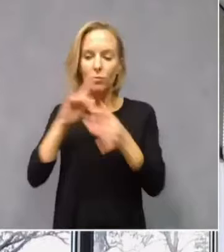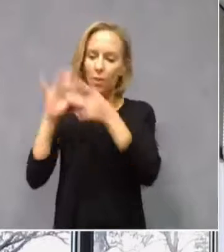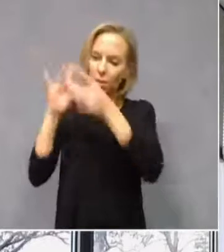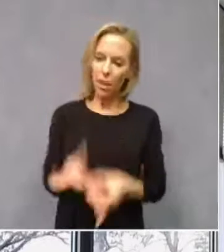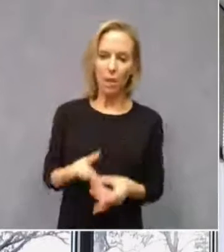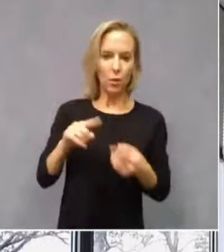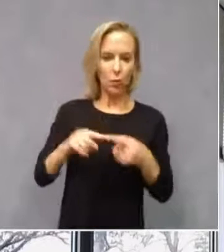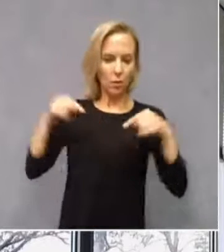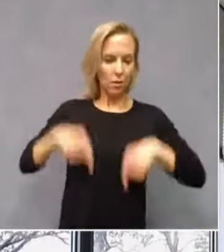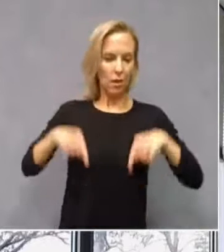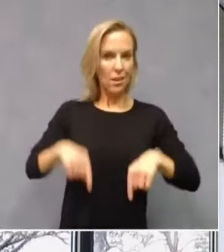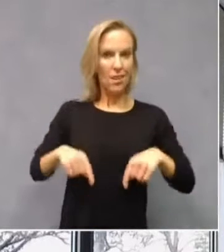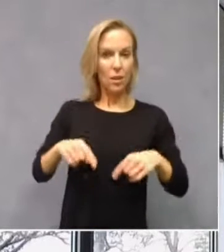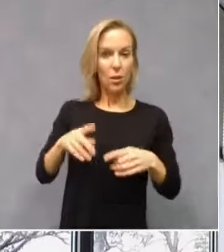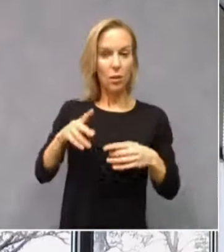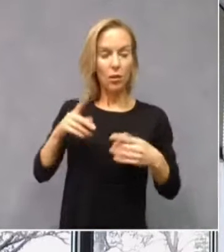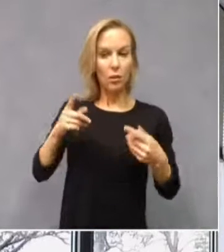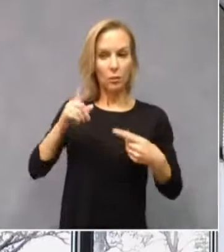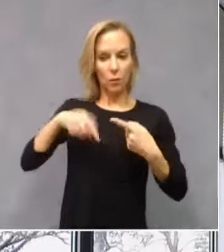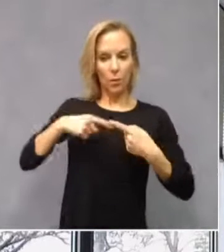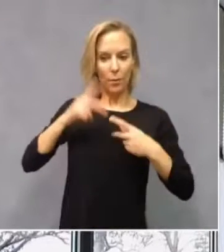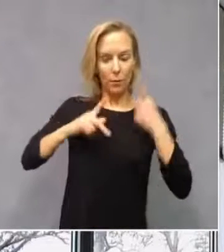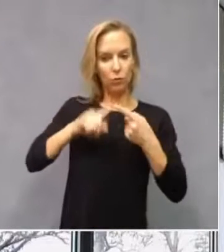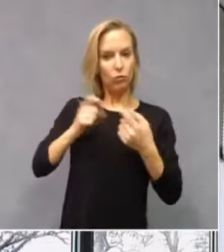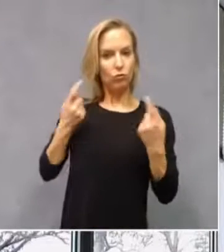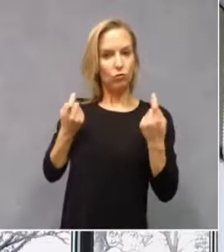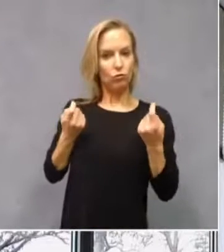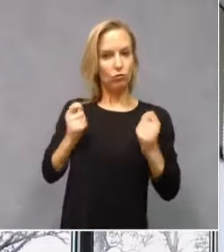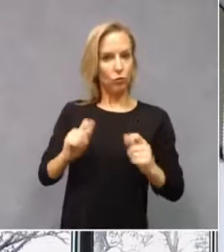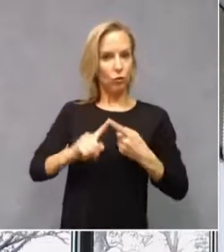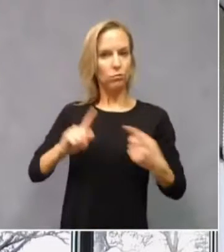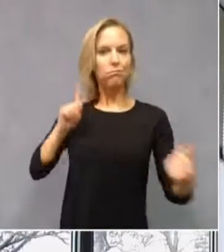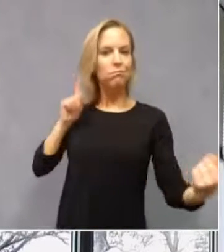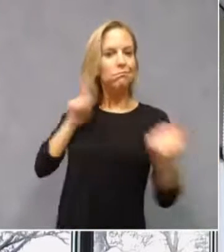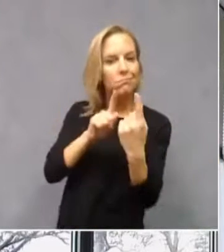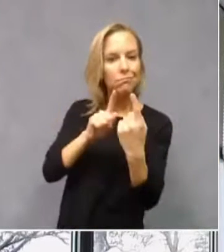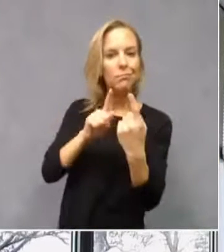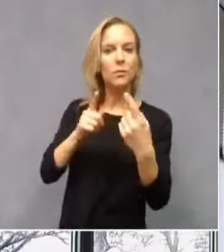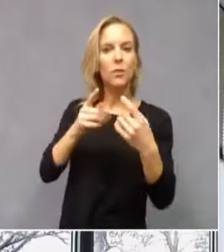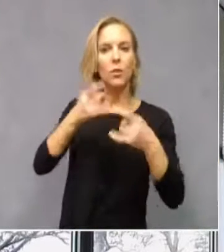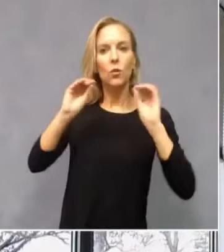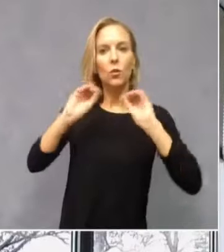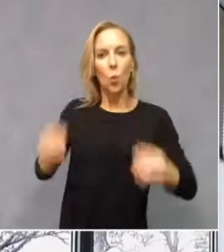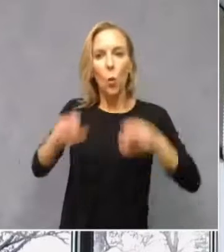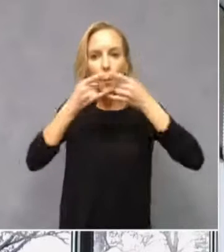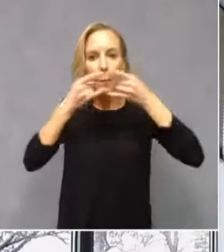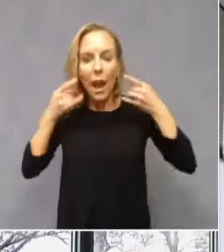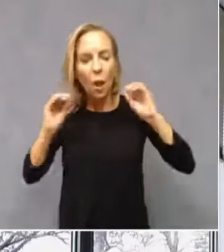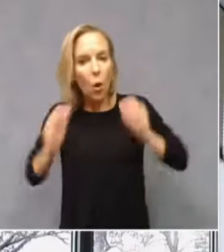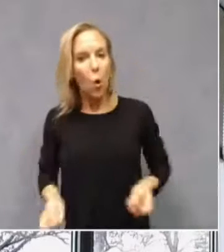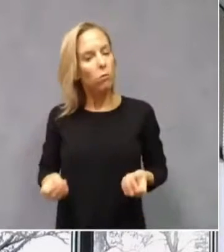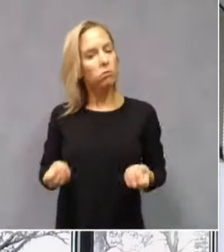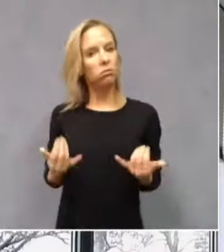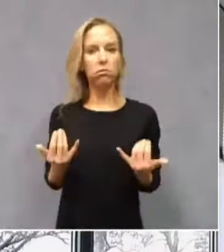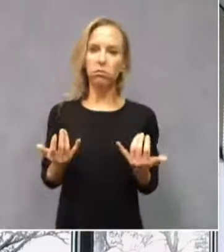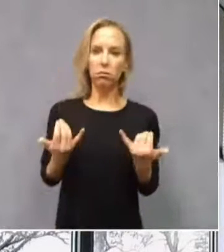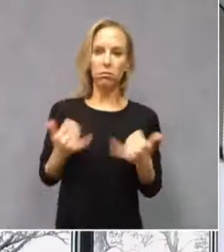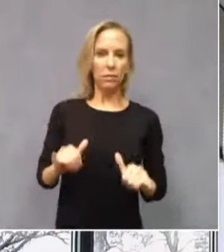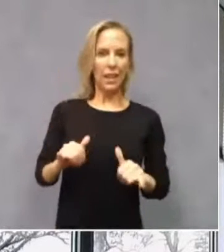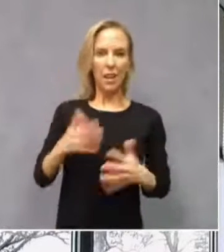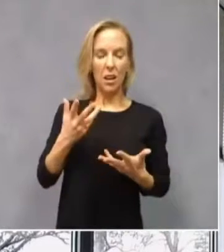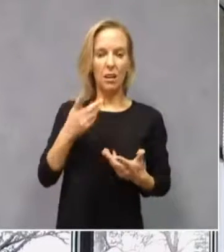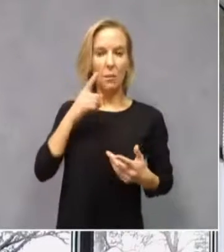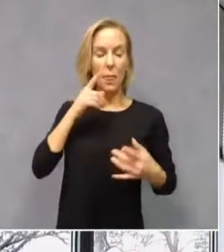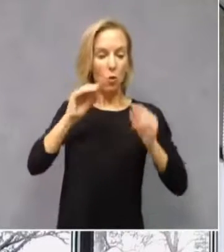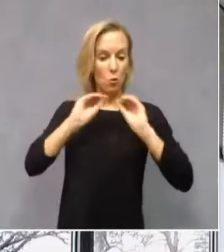get close to each other without a mask on and spread their secretions, and, essentially spray snot and spit at each